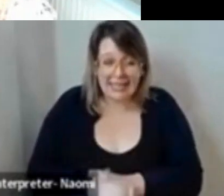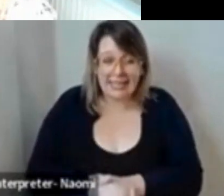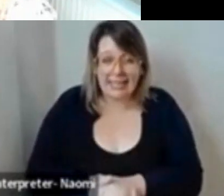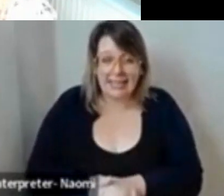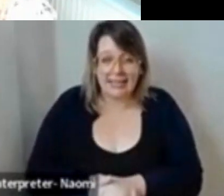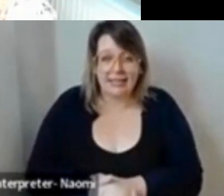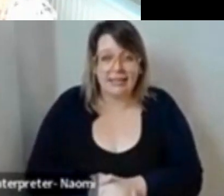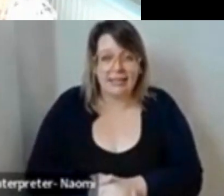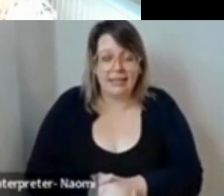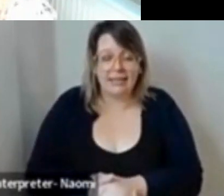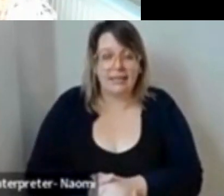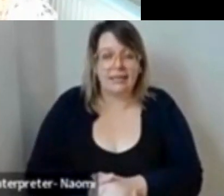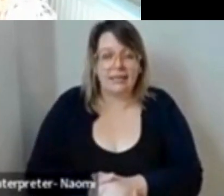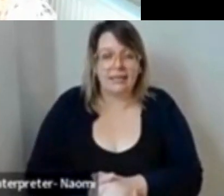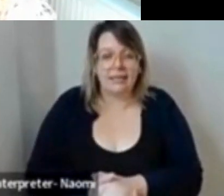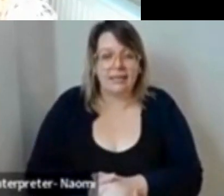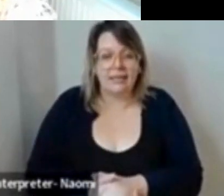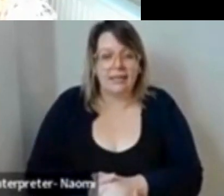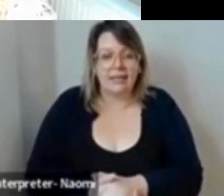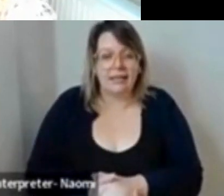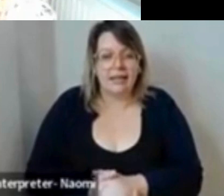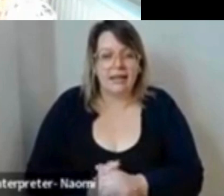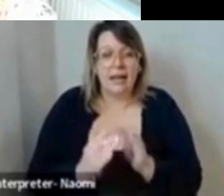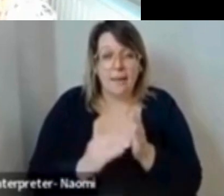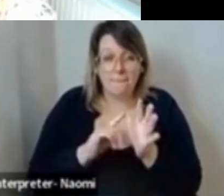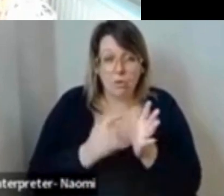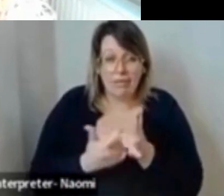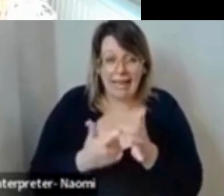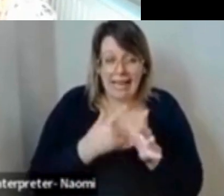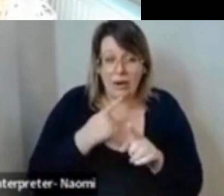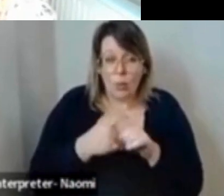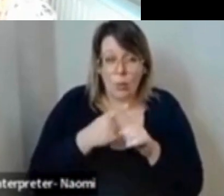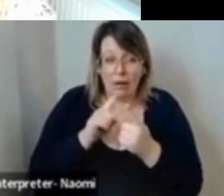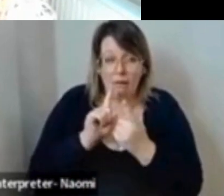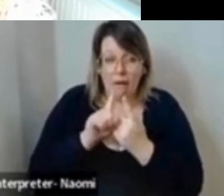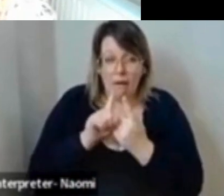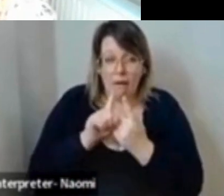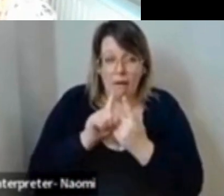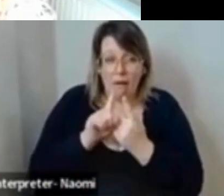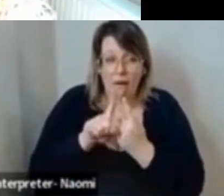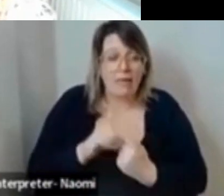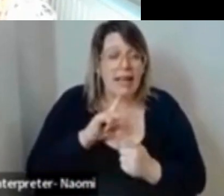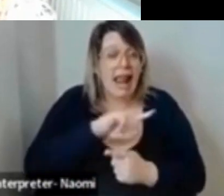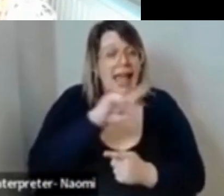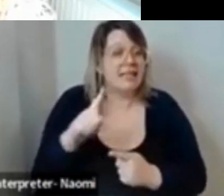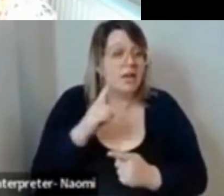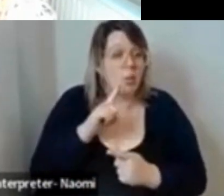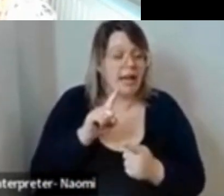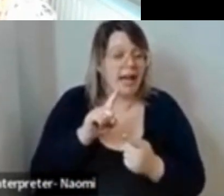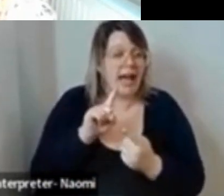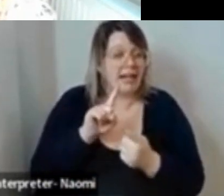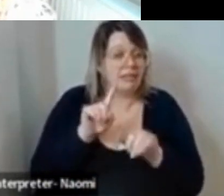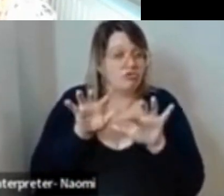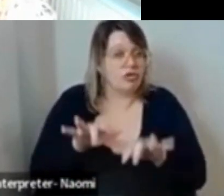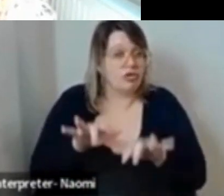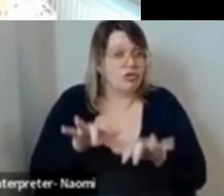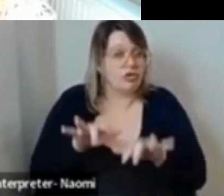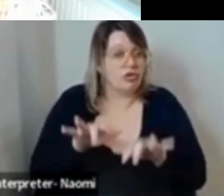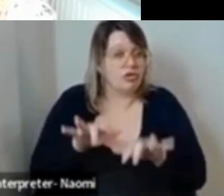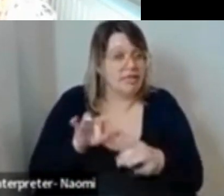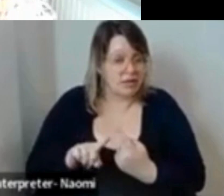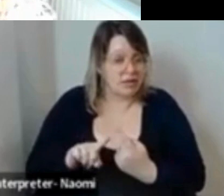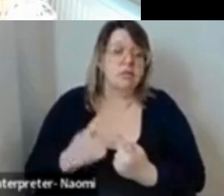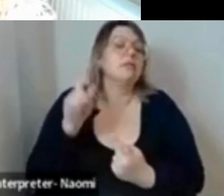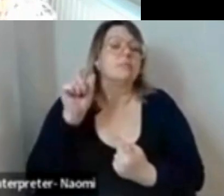few, Maria, that I was hoping if you could answer as quick as possible, and then maybe we could provide some written answers as well. There was an anonymous